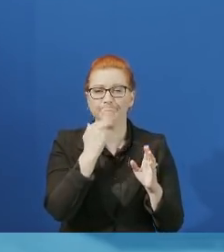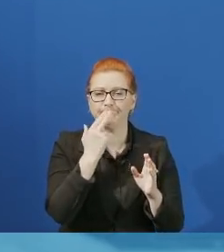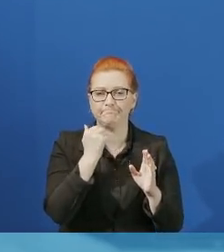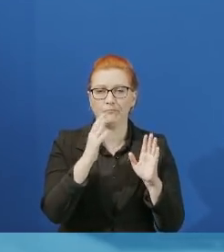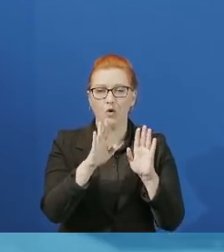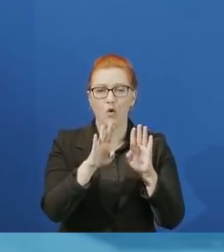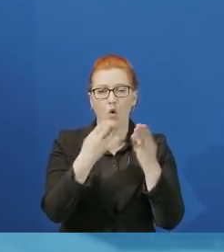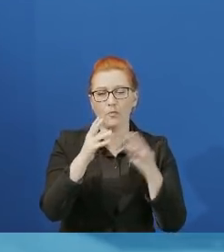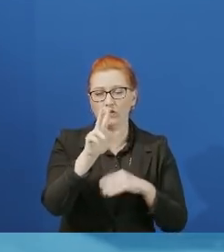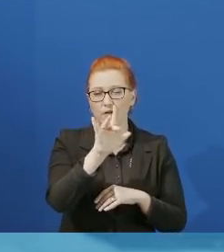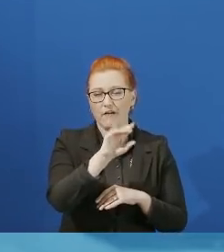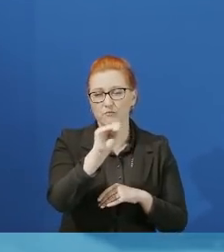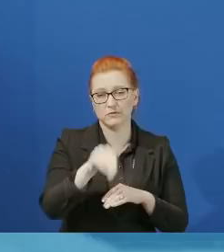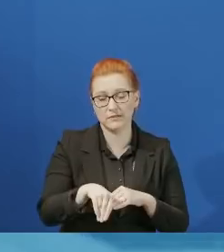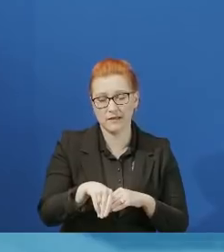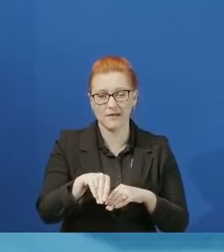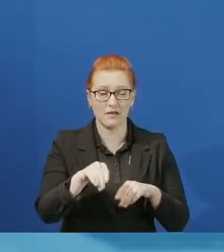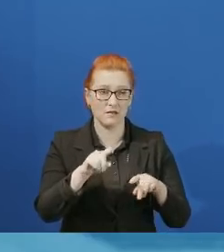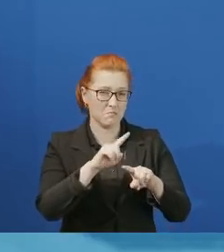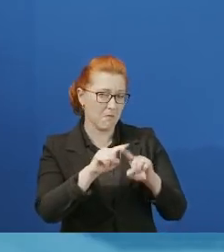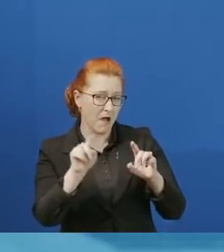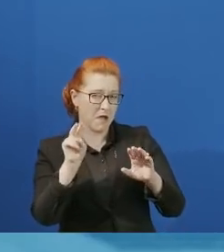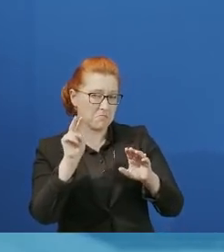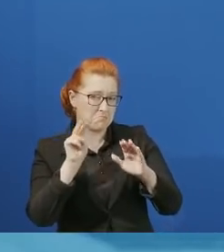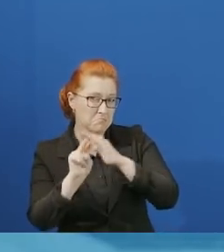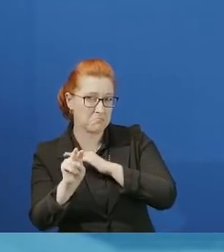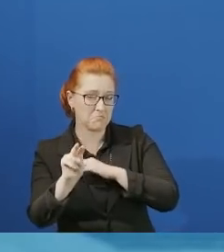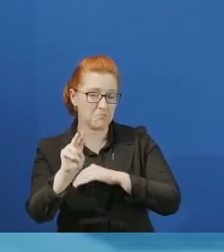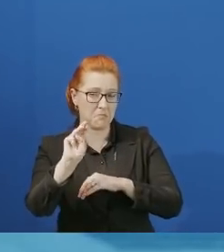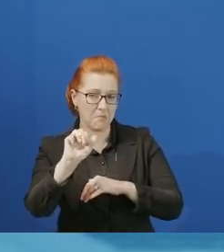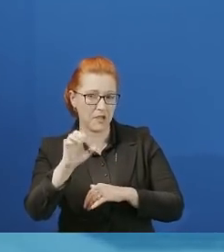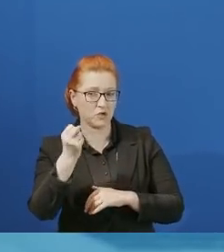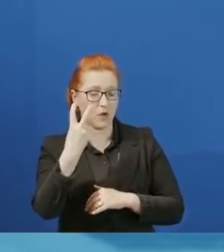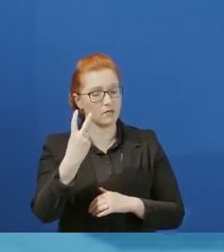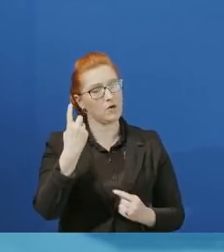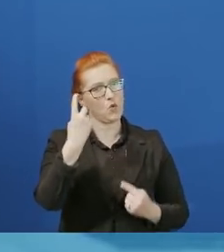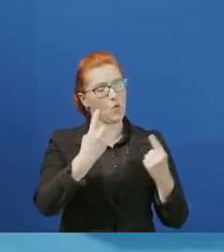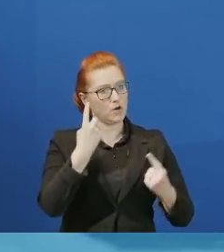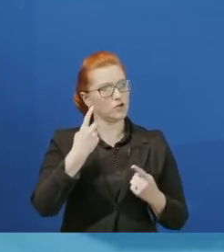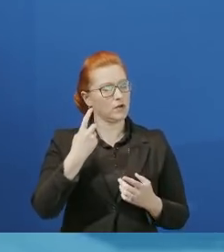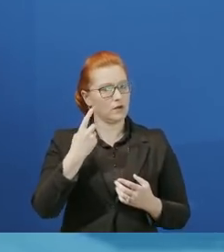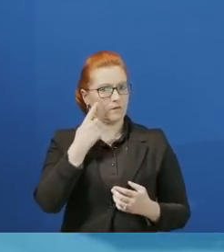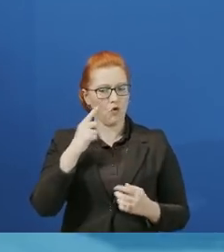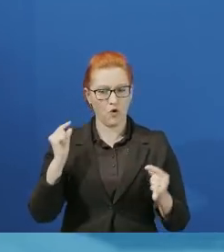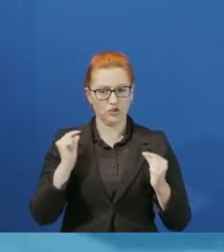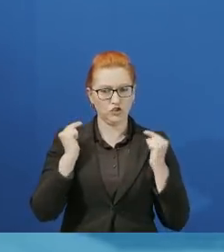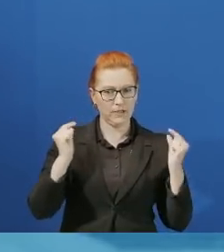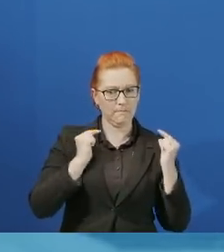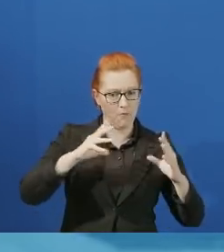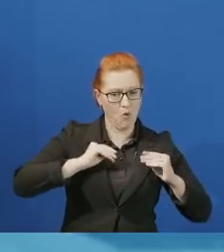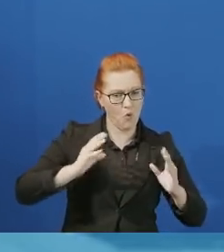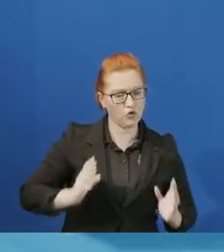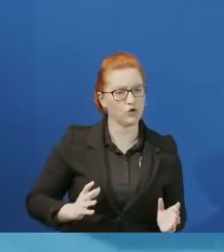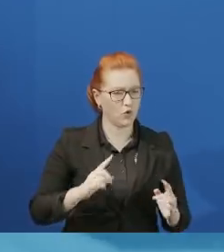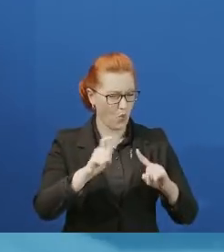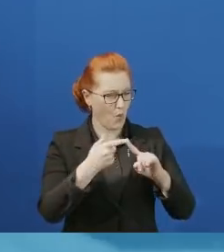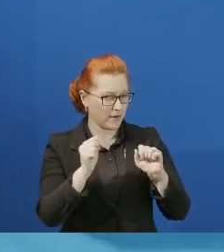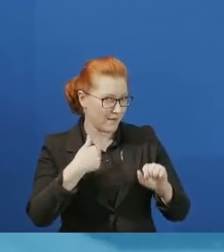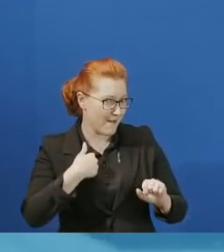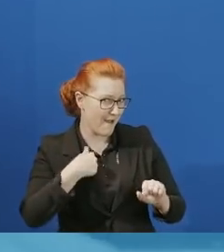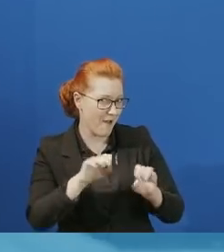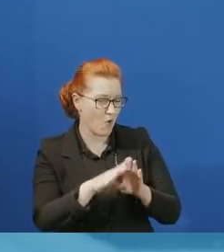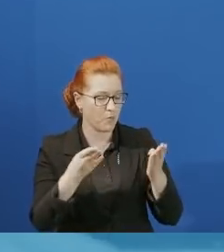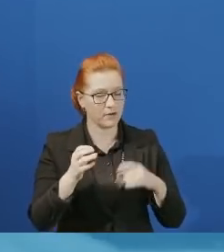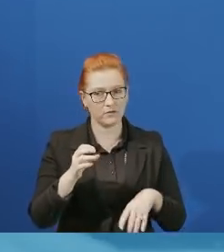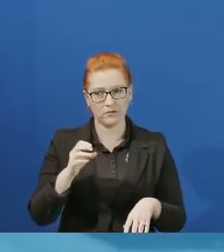case scenario of May 12th. What's a best case scenario for me as a gym owner or as a salon owner or as a barbershop owner? If I can hear